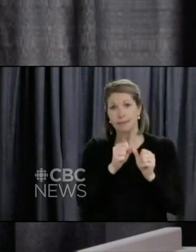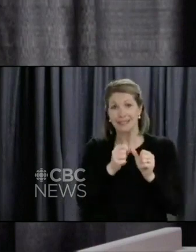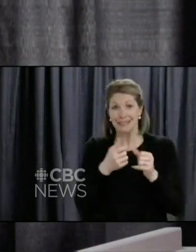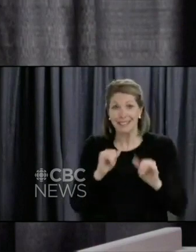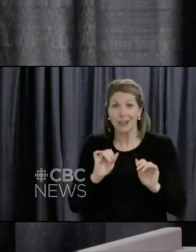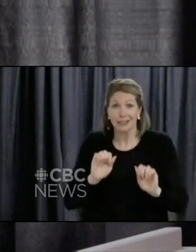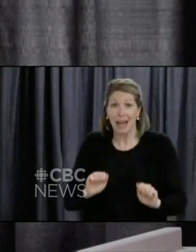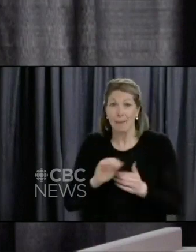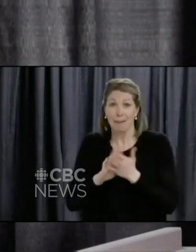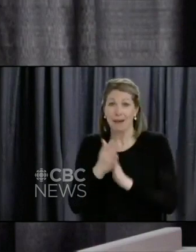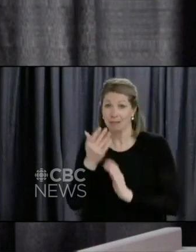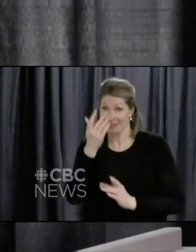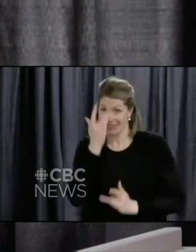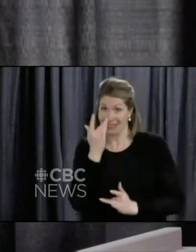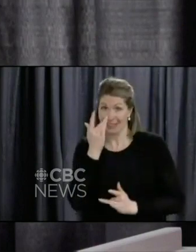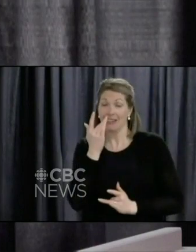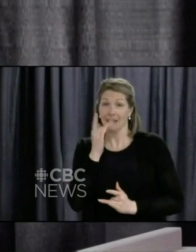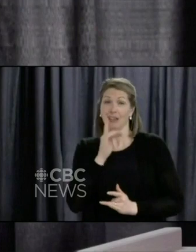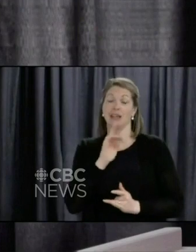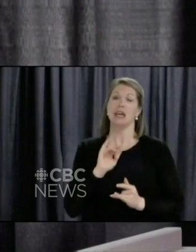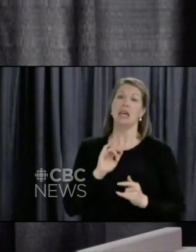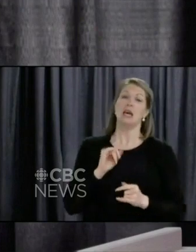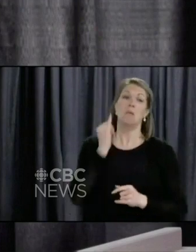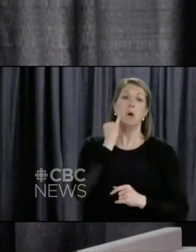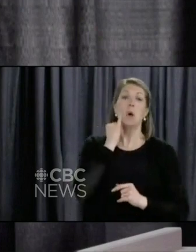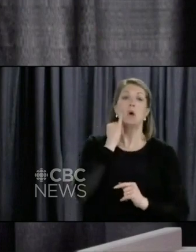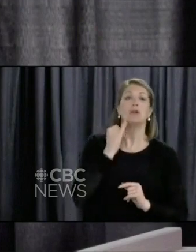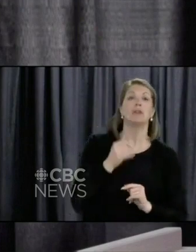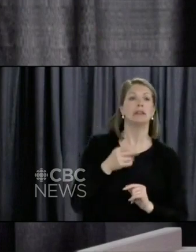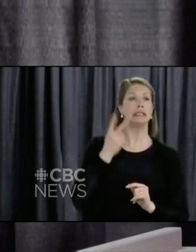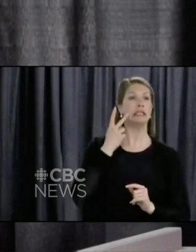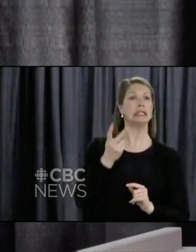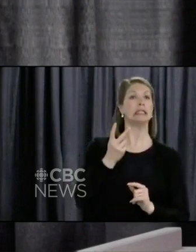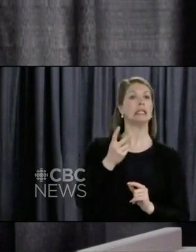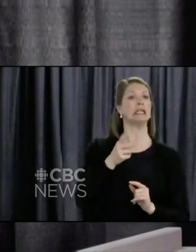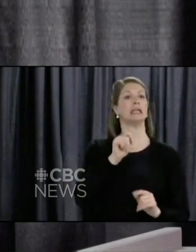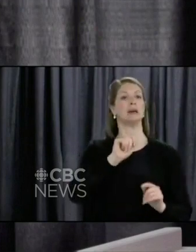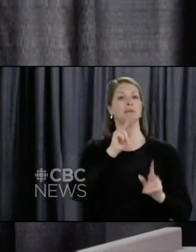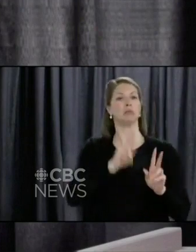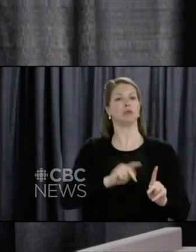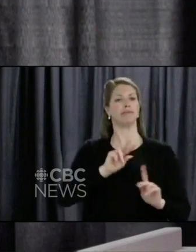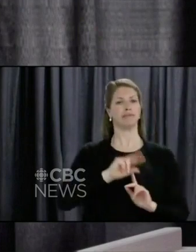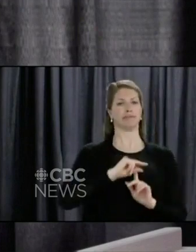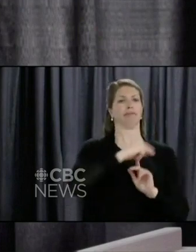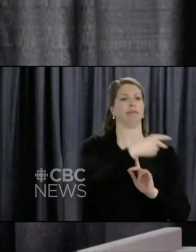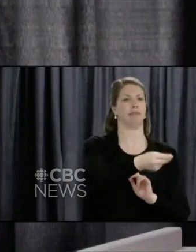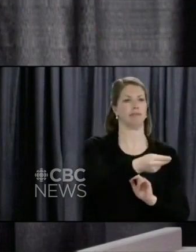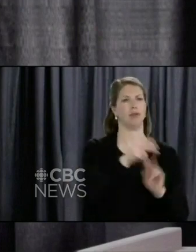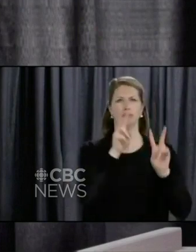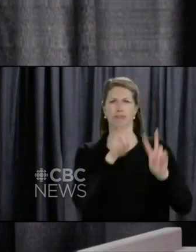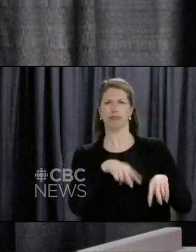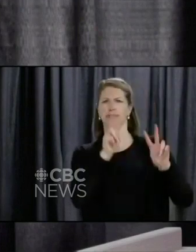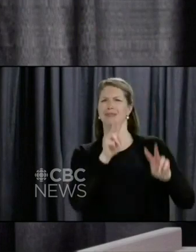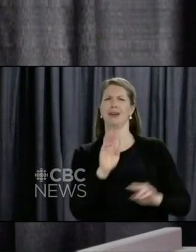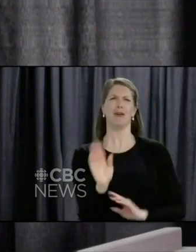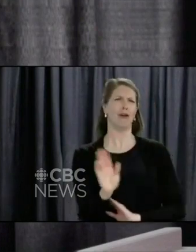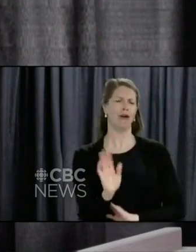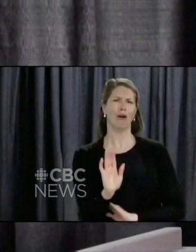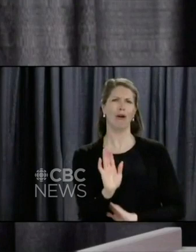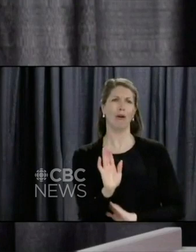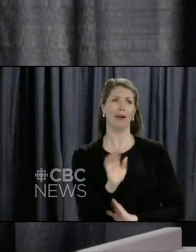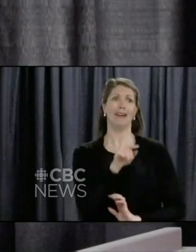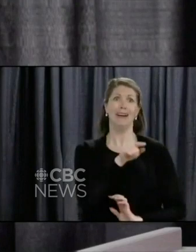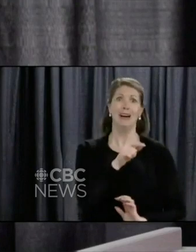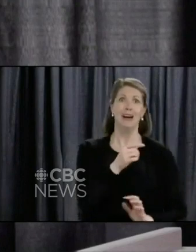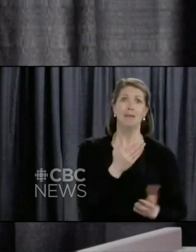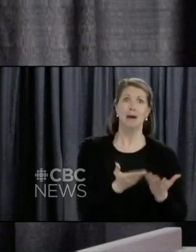disease need our support and understanding, not our judgment and disdain. They are likely scared and